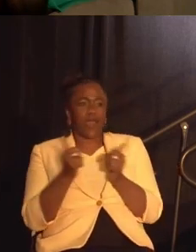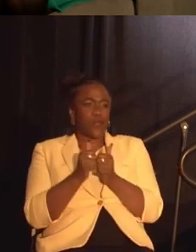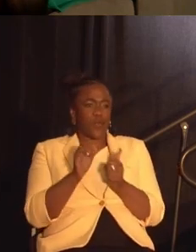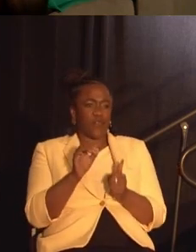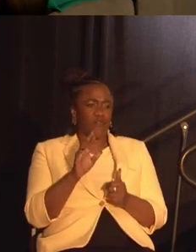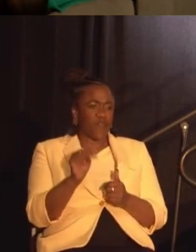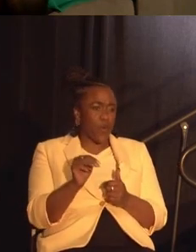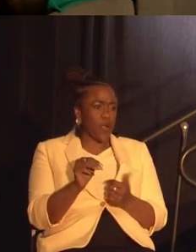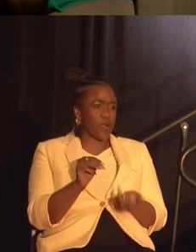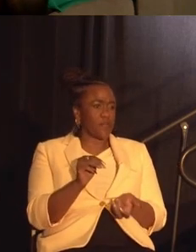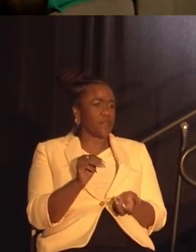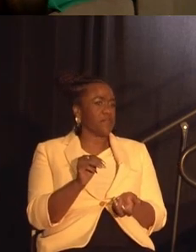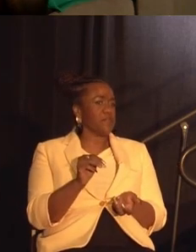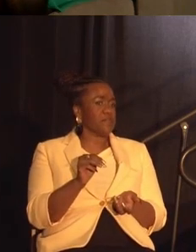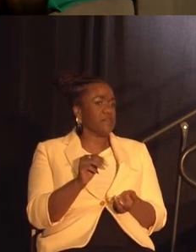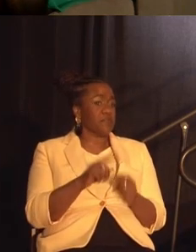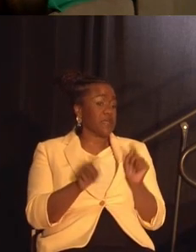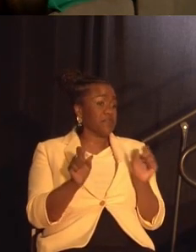form.